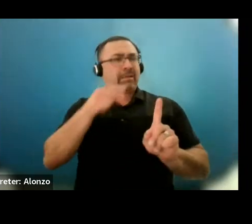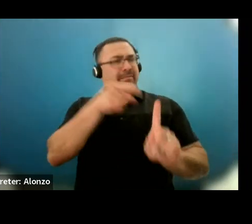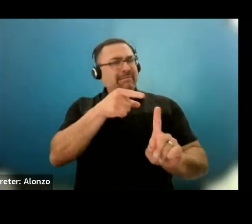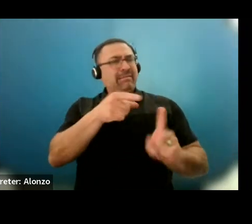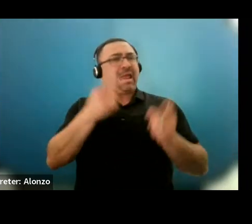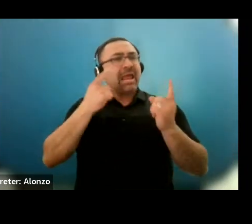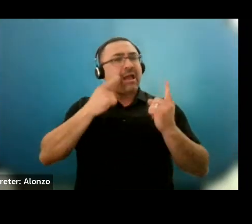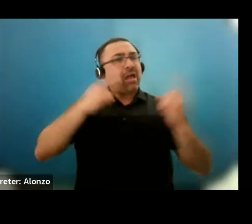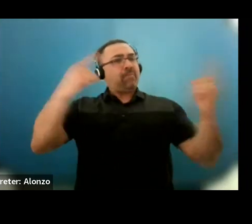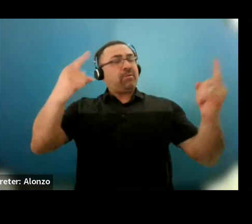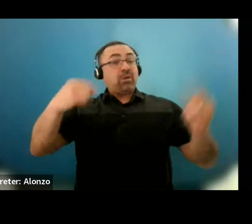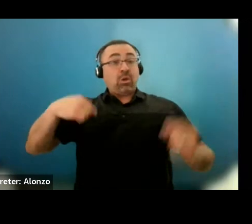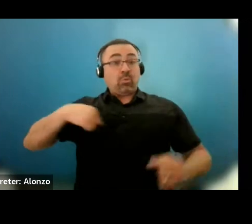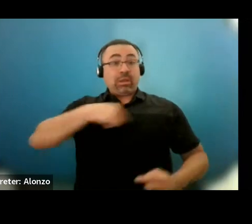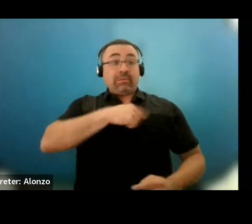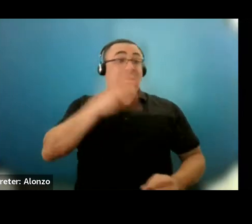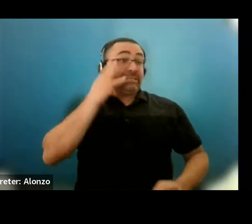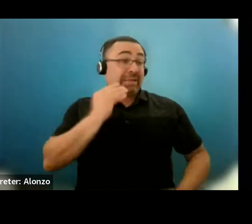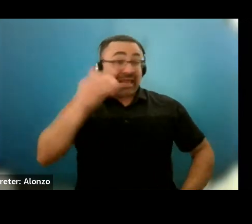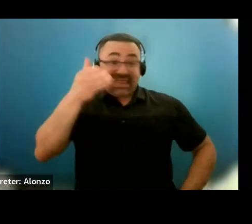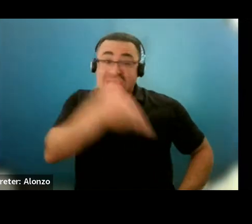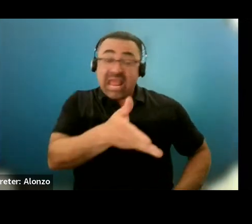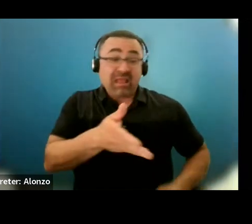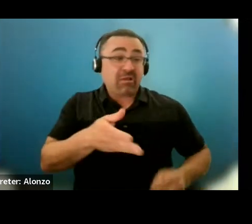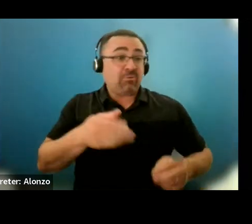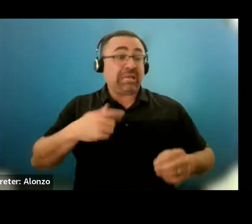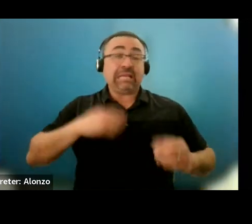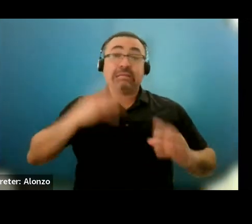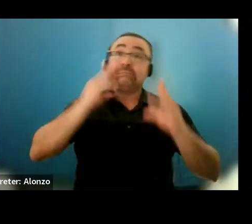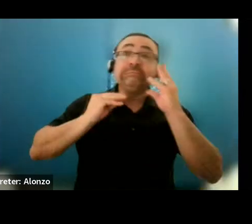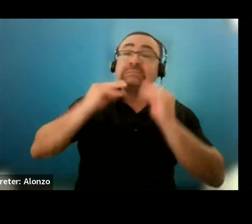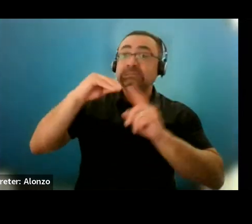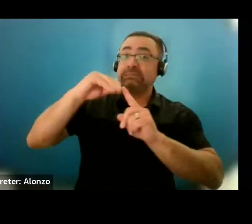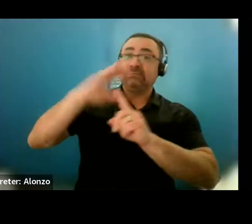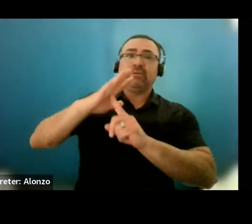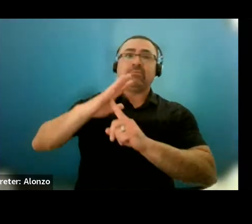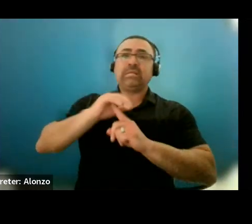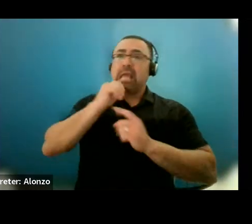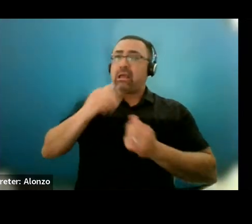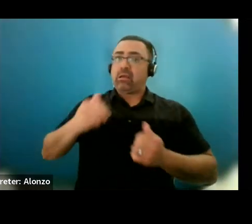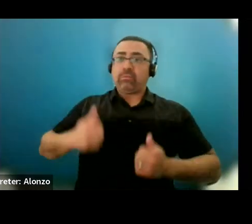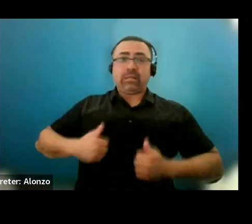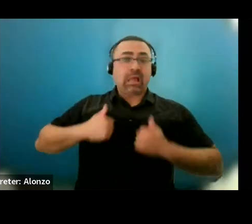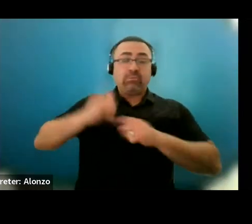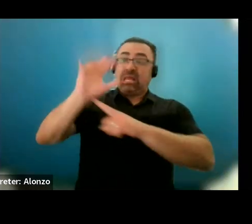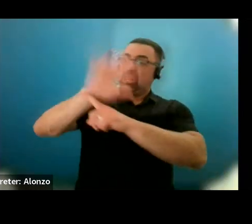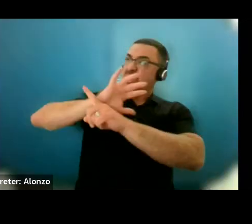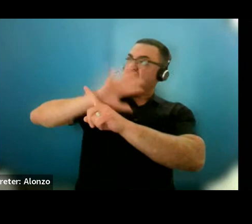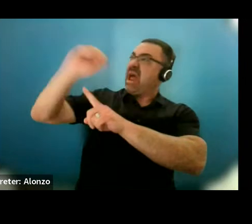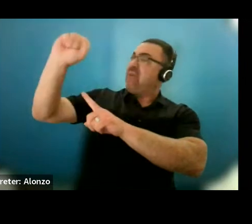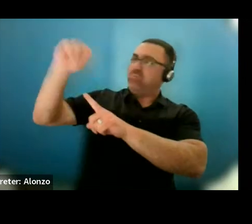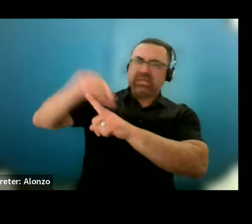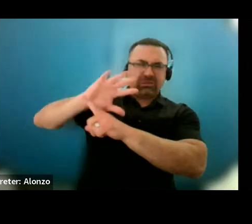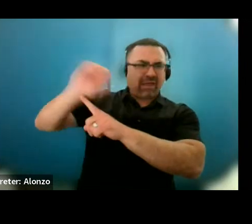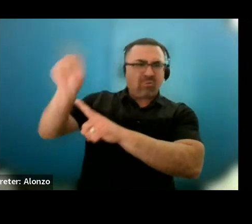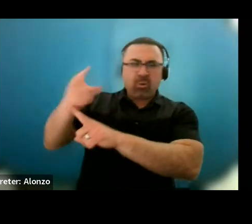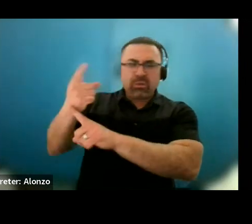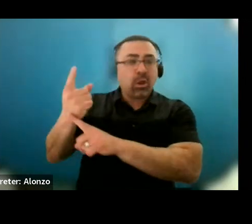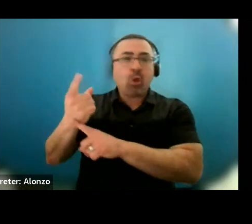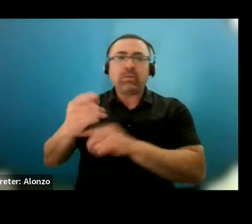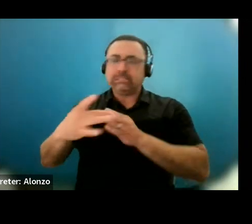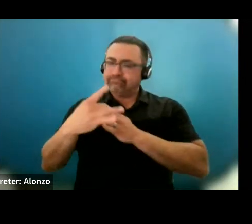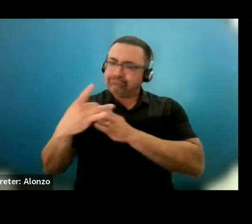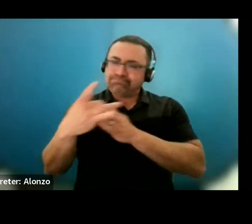that we were there. We existed. We not only just existed, we thrived. And we didn't just thrive. We are drivers